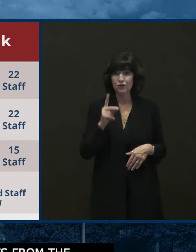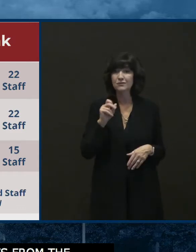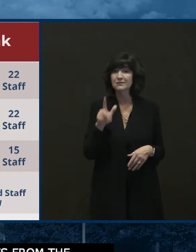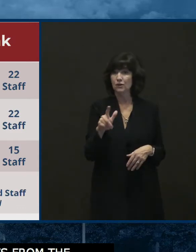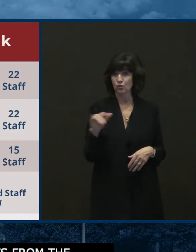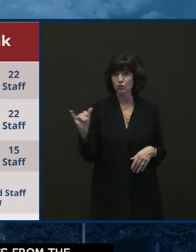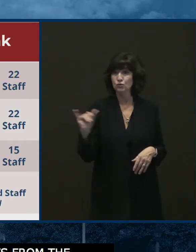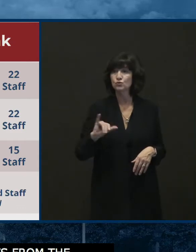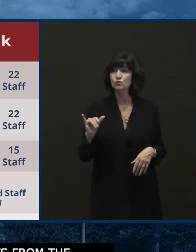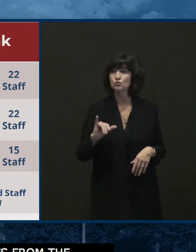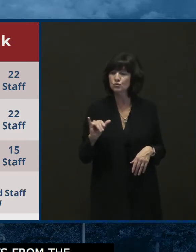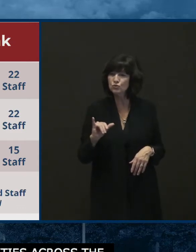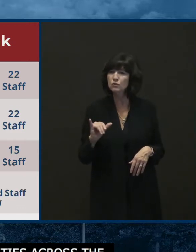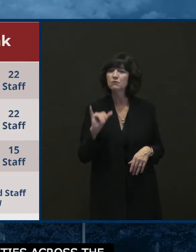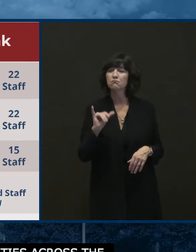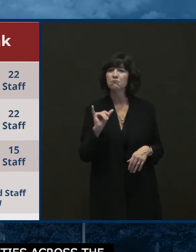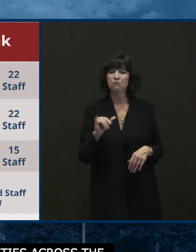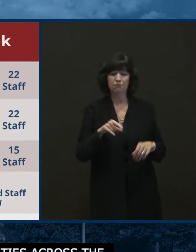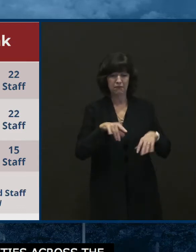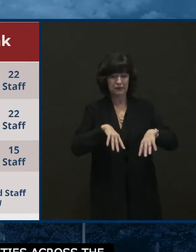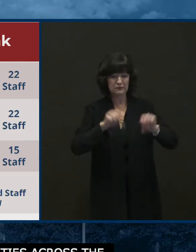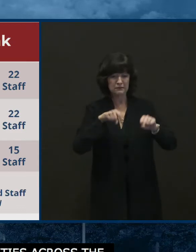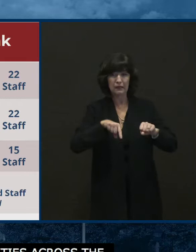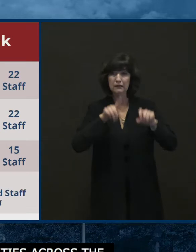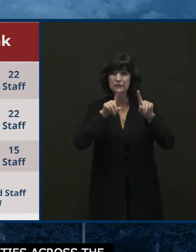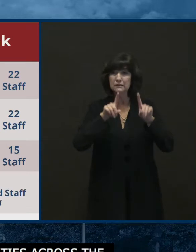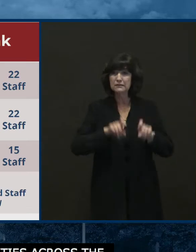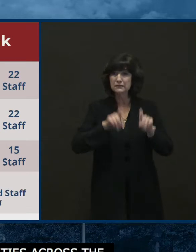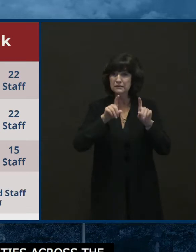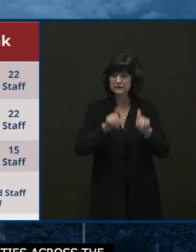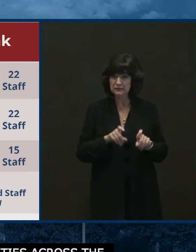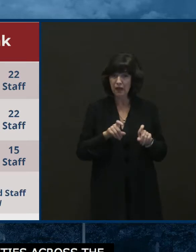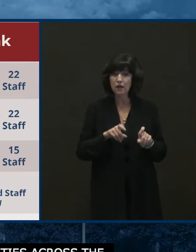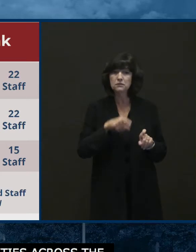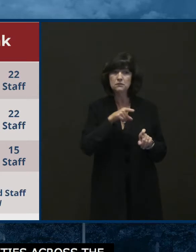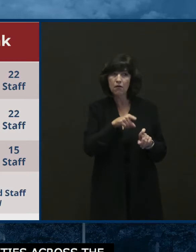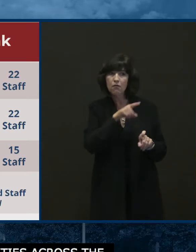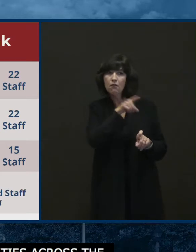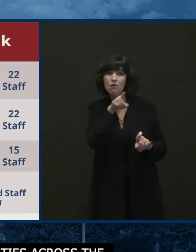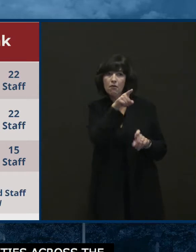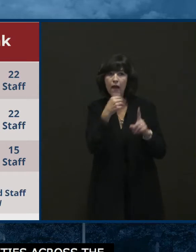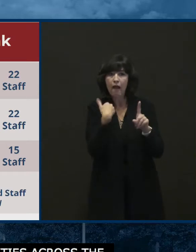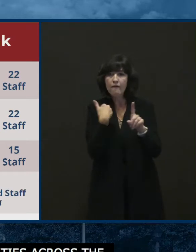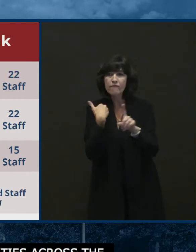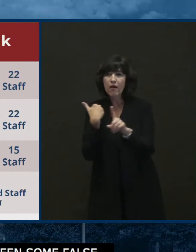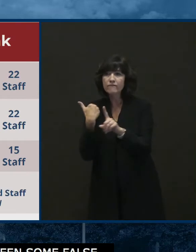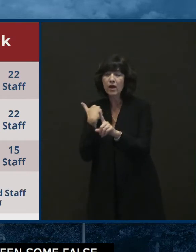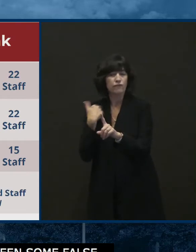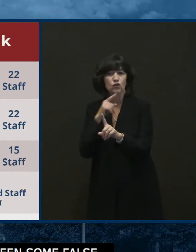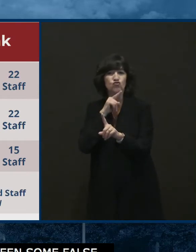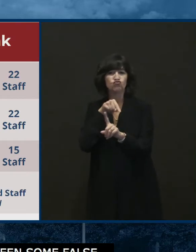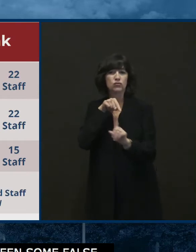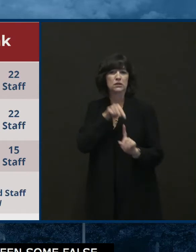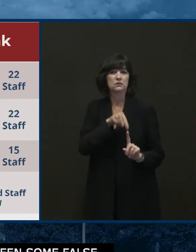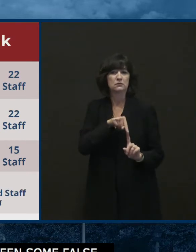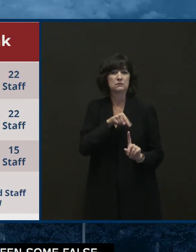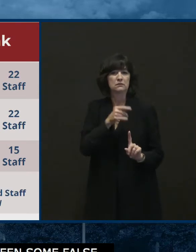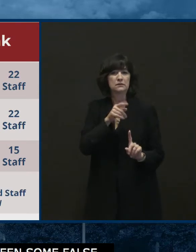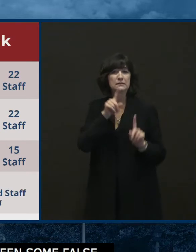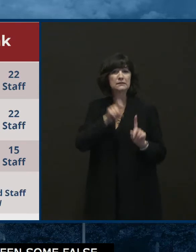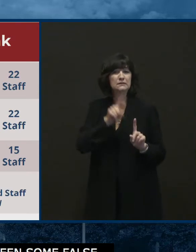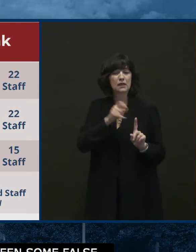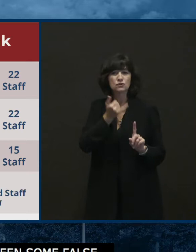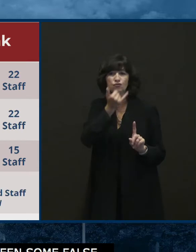some false positive results. When we see those positive